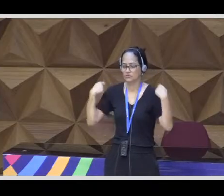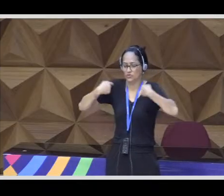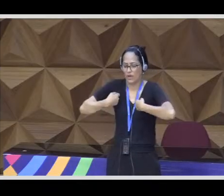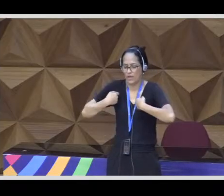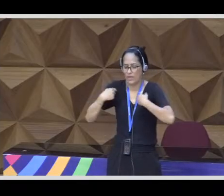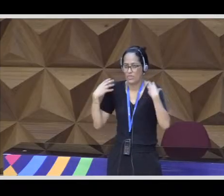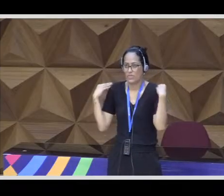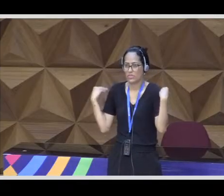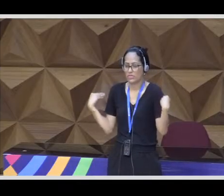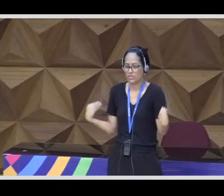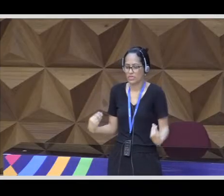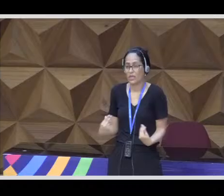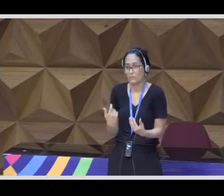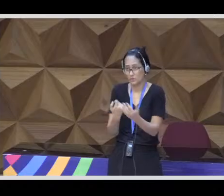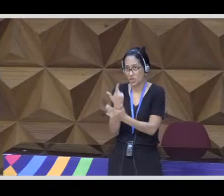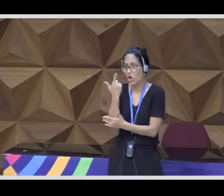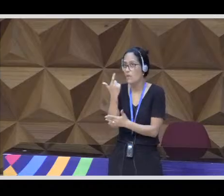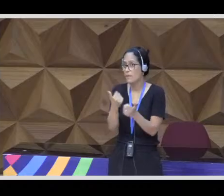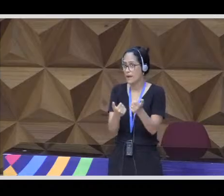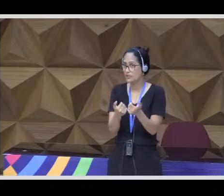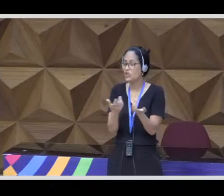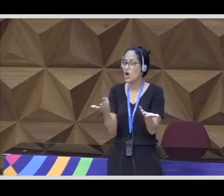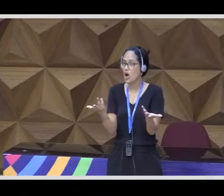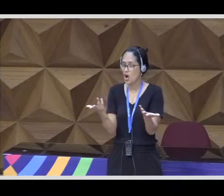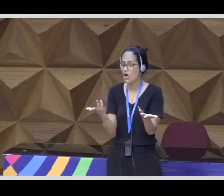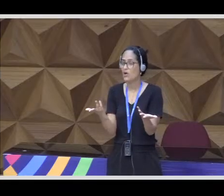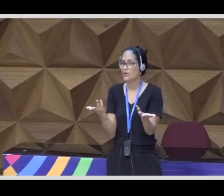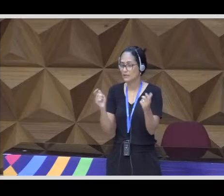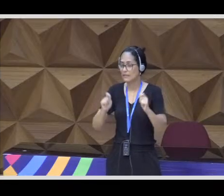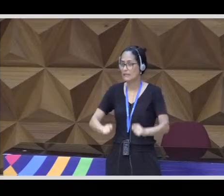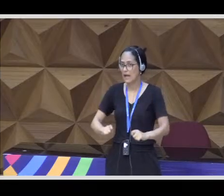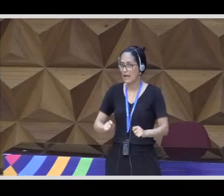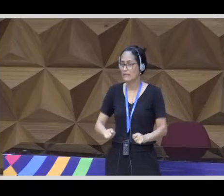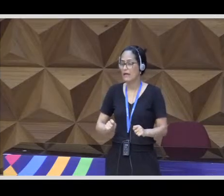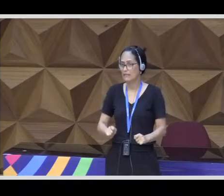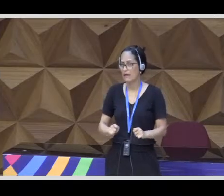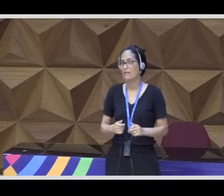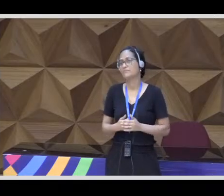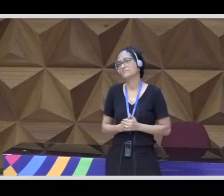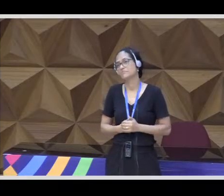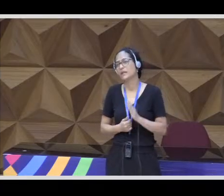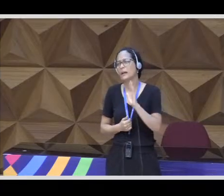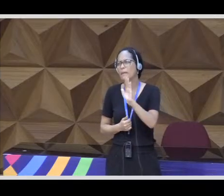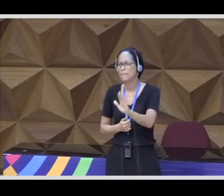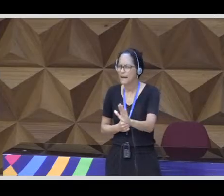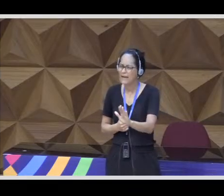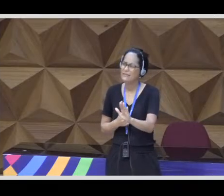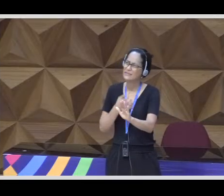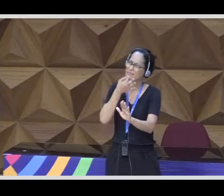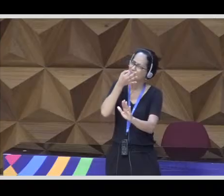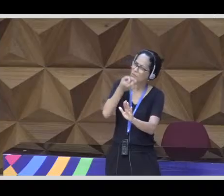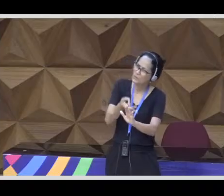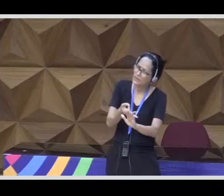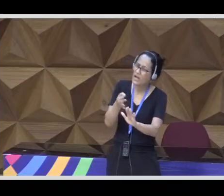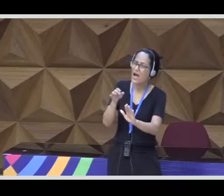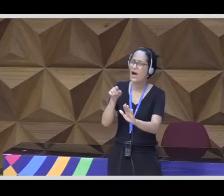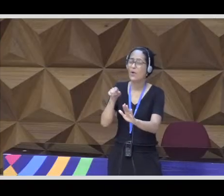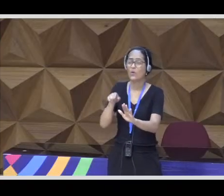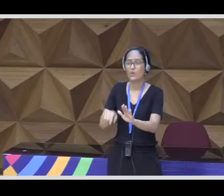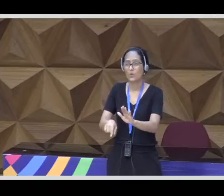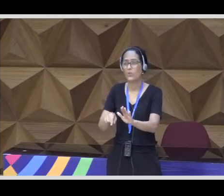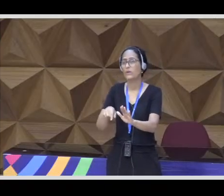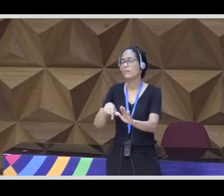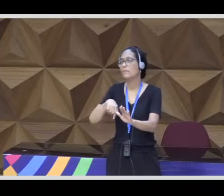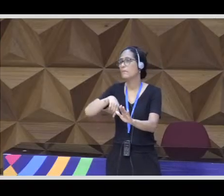like that. So if you wore that, you could do even more. But I guess the most basic situation is you're just sitting